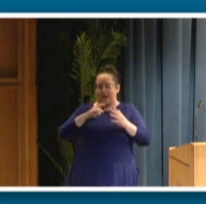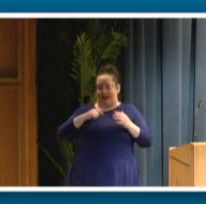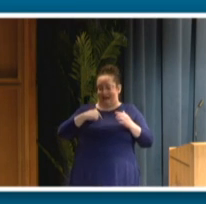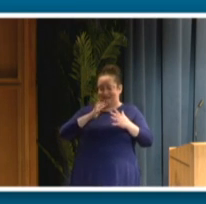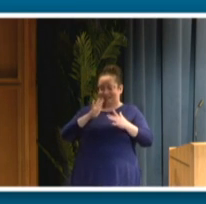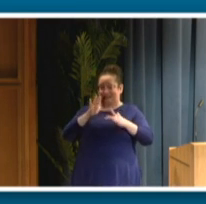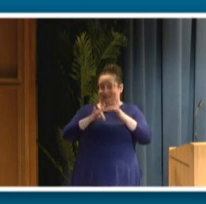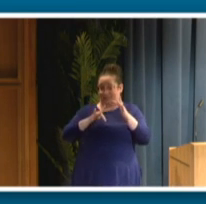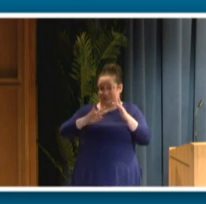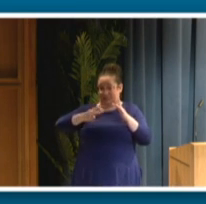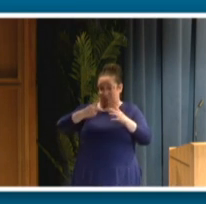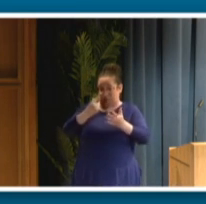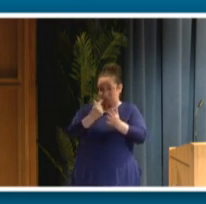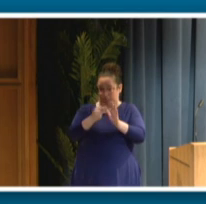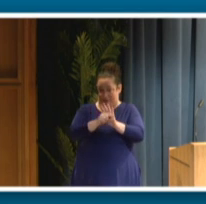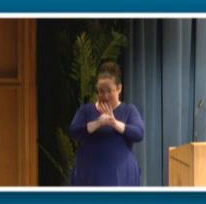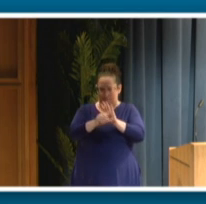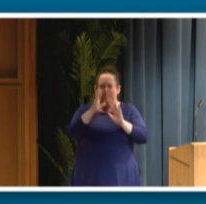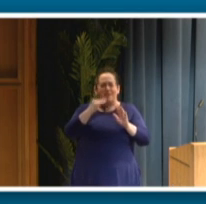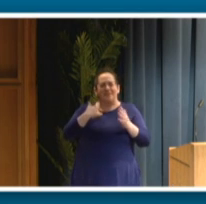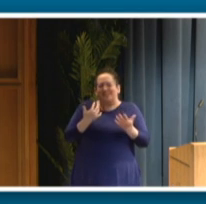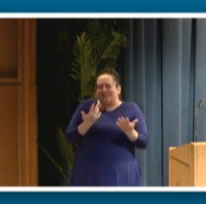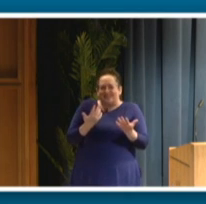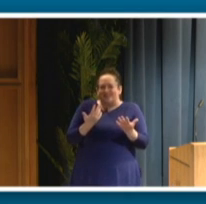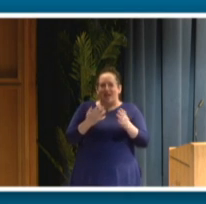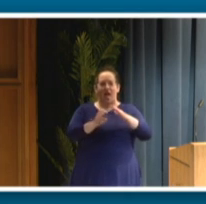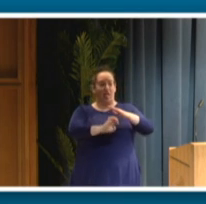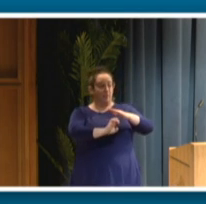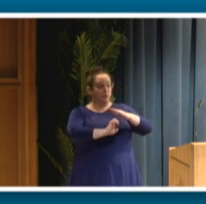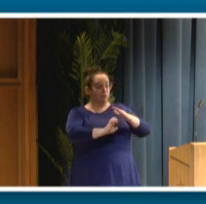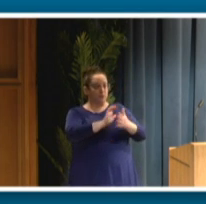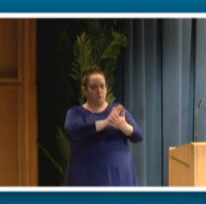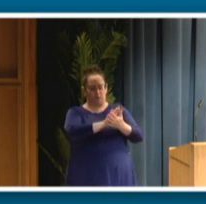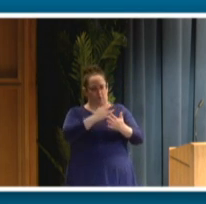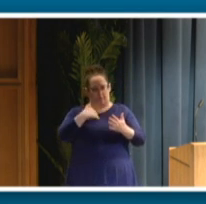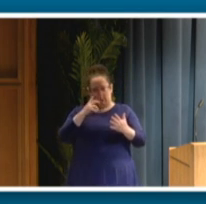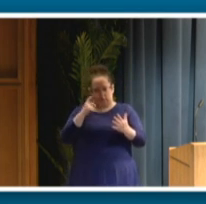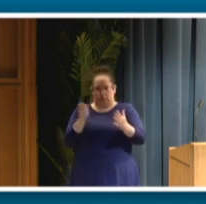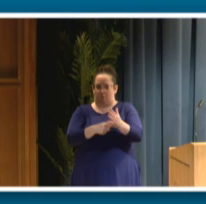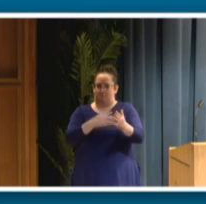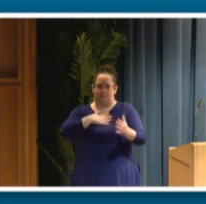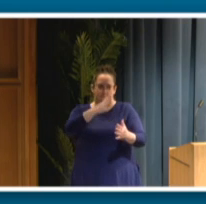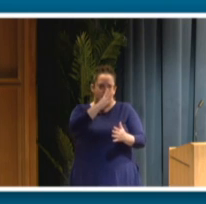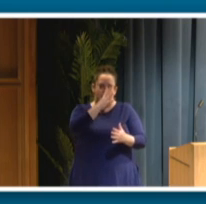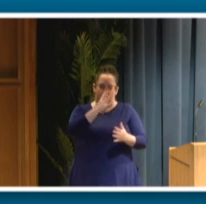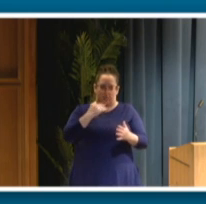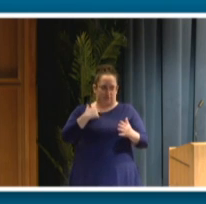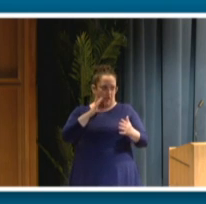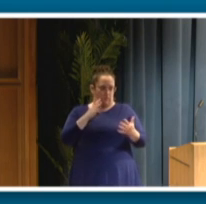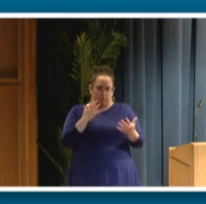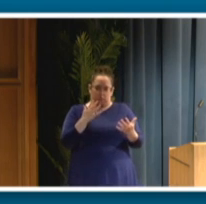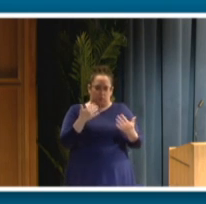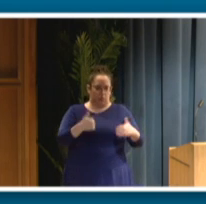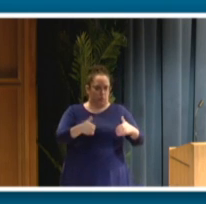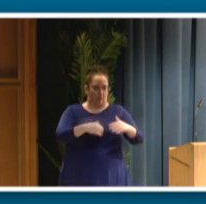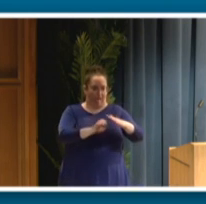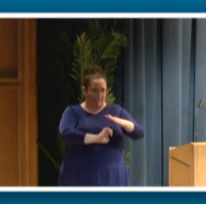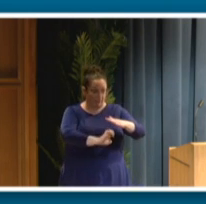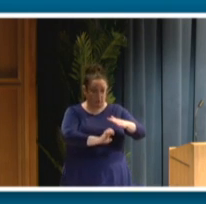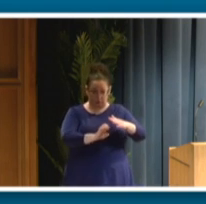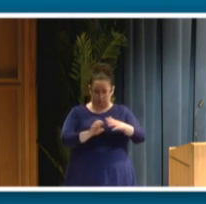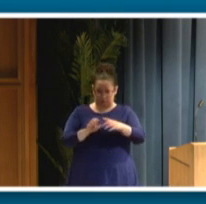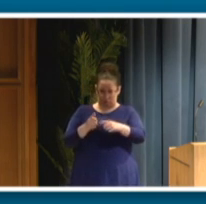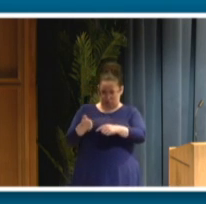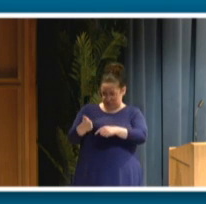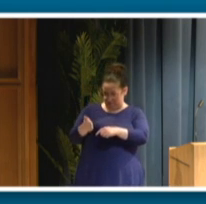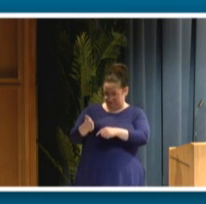skipped second grade because elementary school was just like, shout out to my mom, because I was overprepared for elementary school. I get to elementary school. Your mom's a teacher, right?